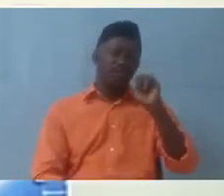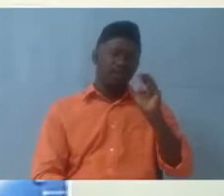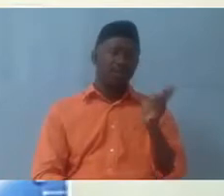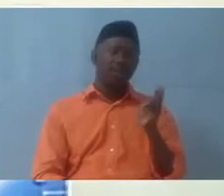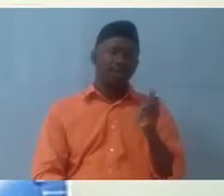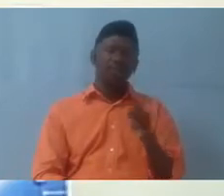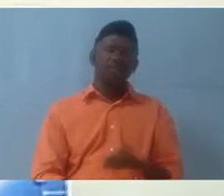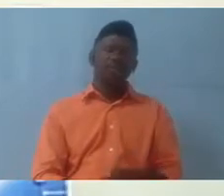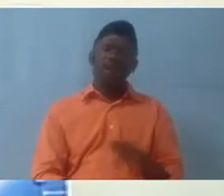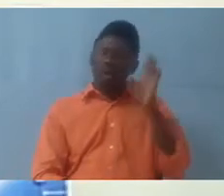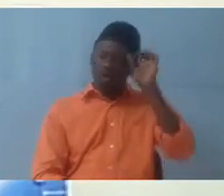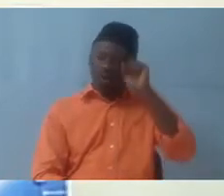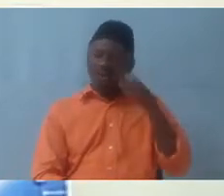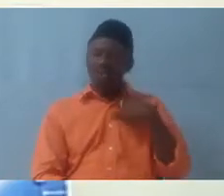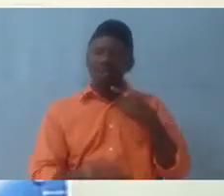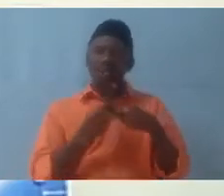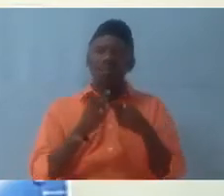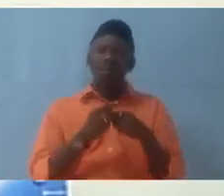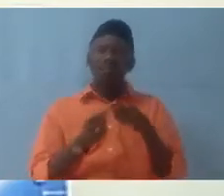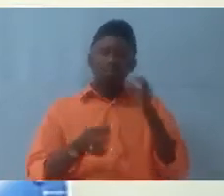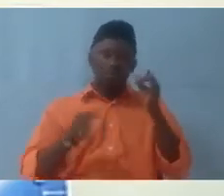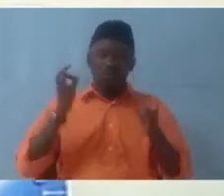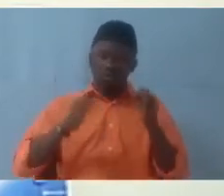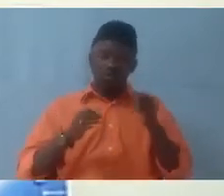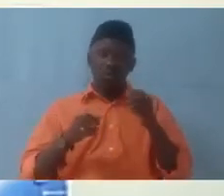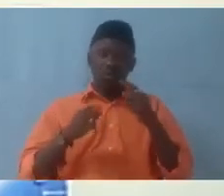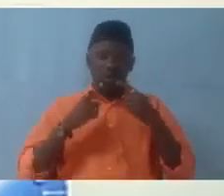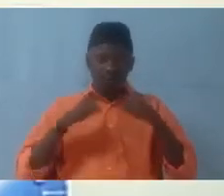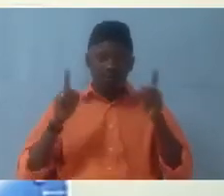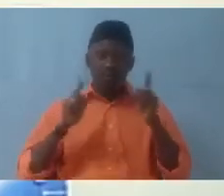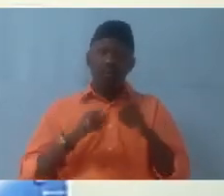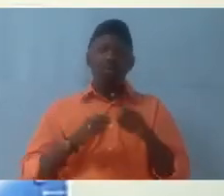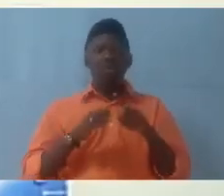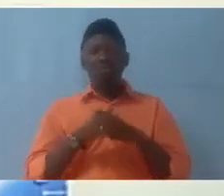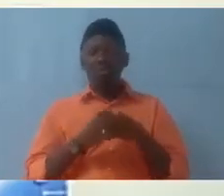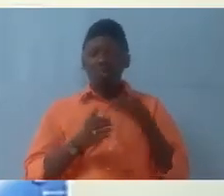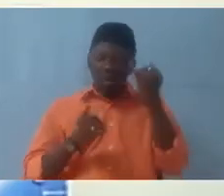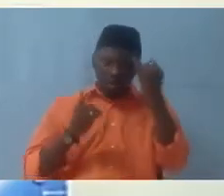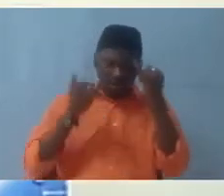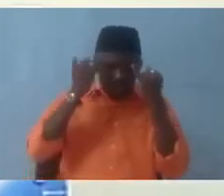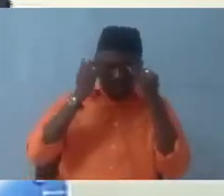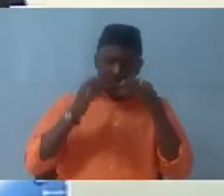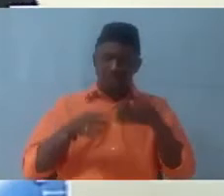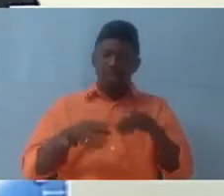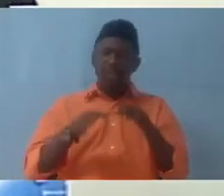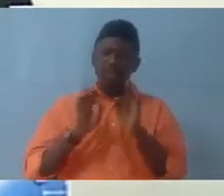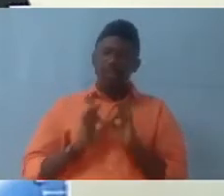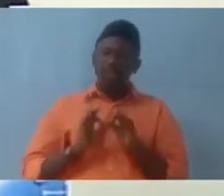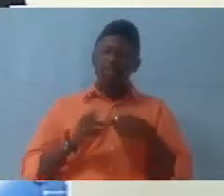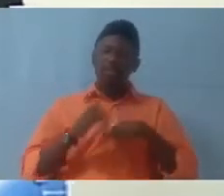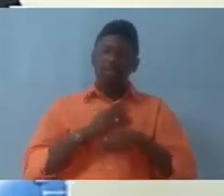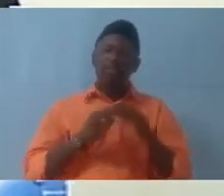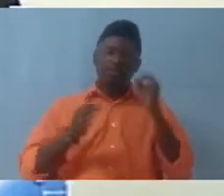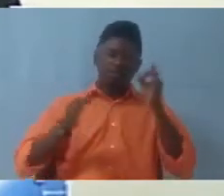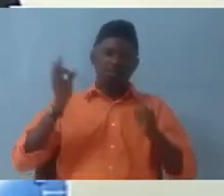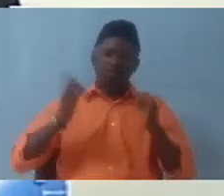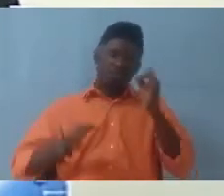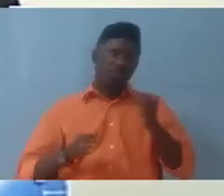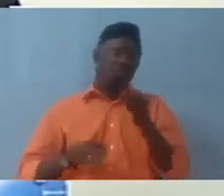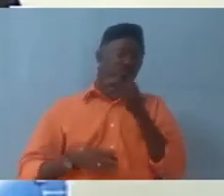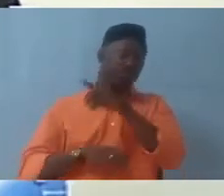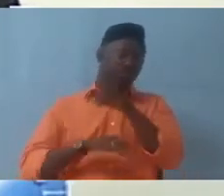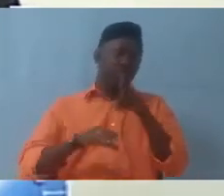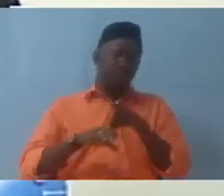Te ci la xamne dal dafa am ben dogal bo xamne defal nako. Or let me say a decision that he took in court. Ci wala bok dogal bo xamne jëlon nako ci court